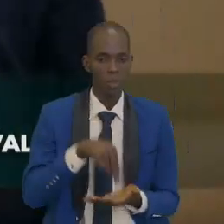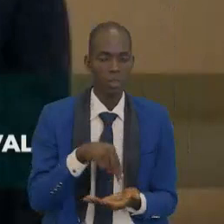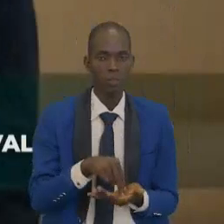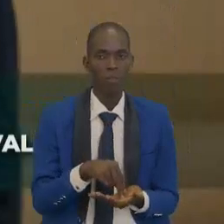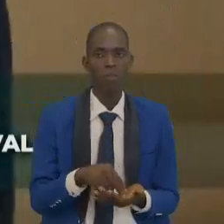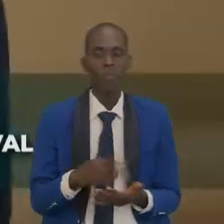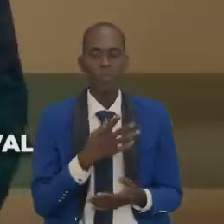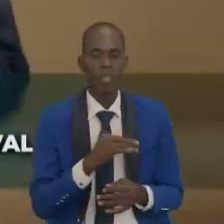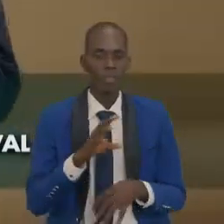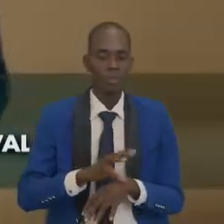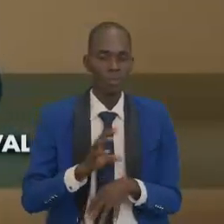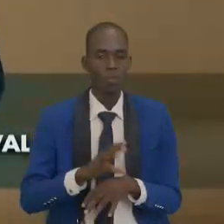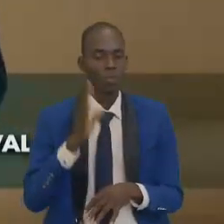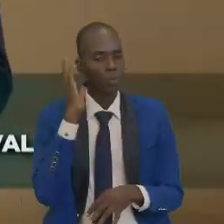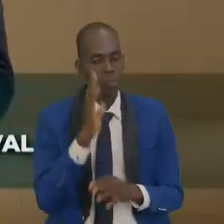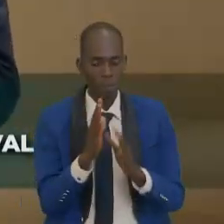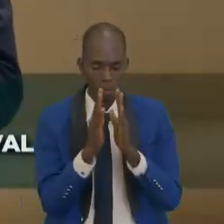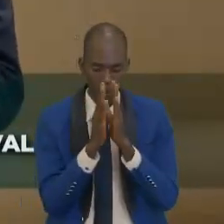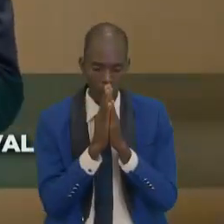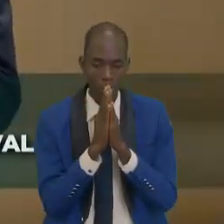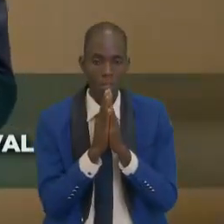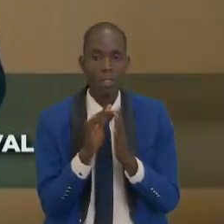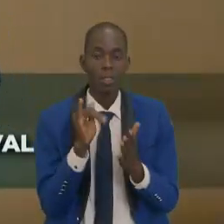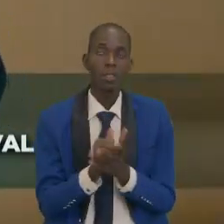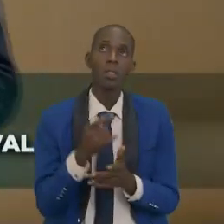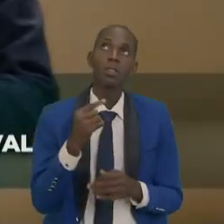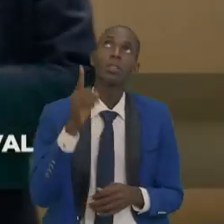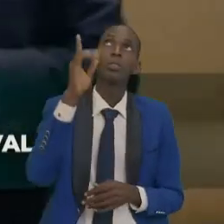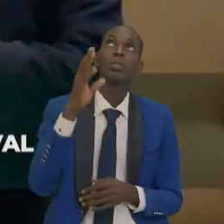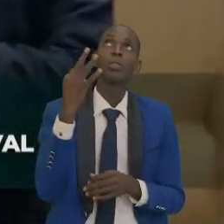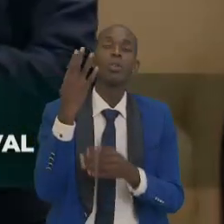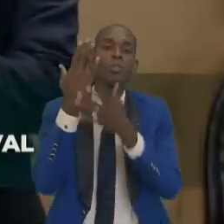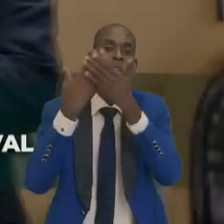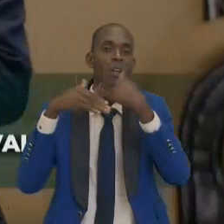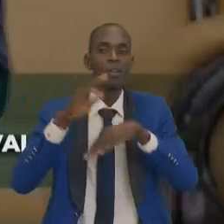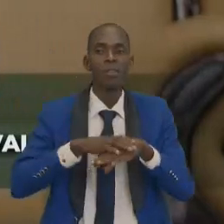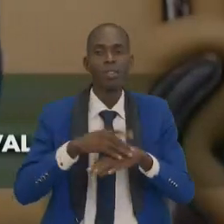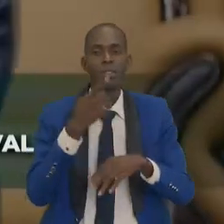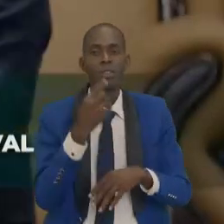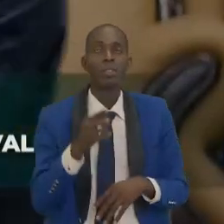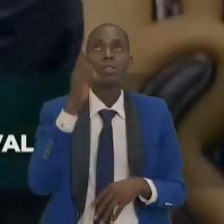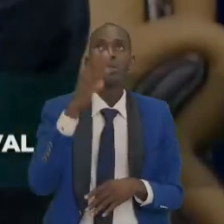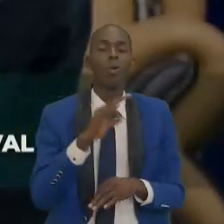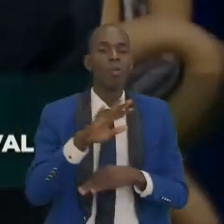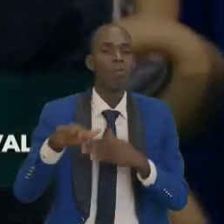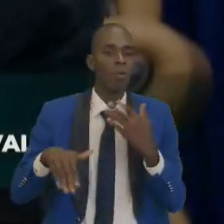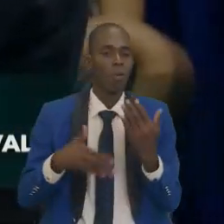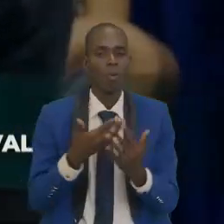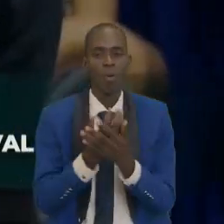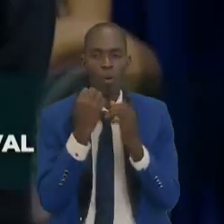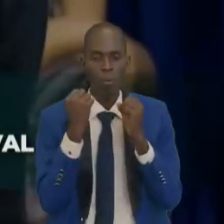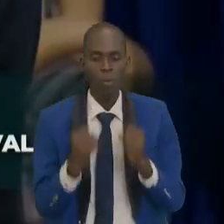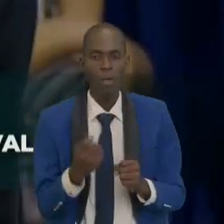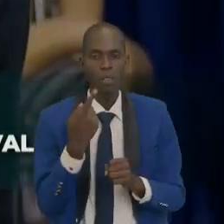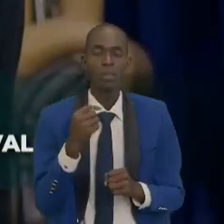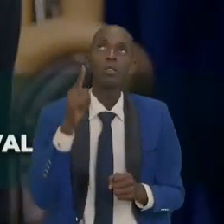church will pray that the god of Heaven the God of all power and